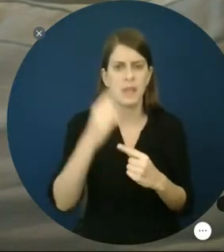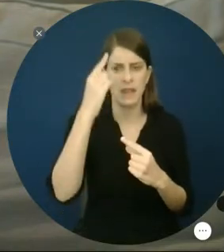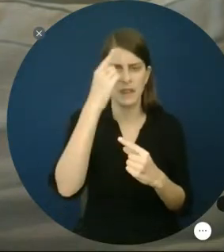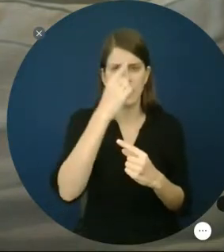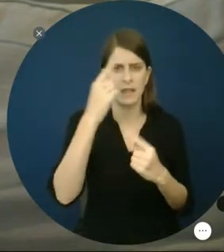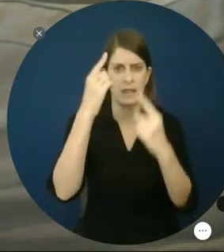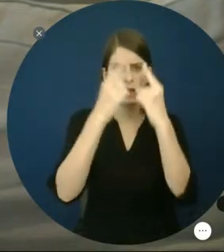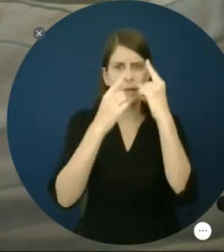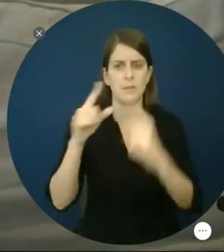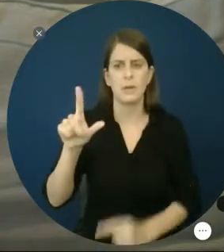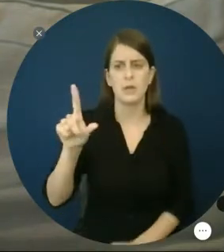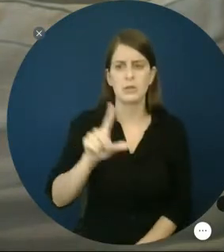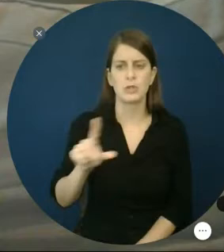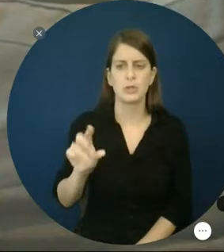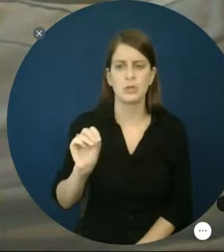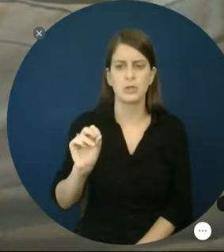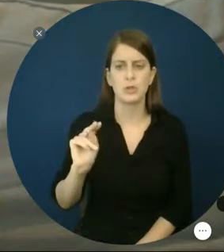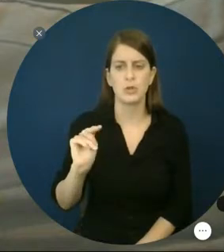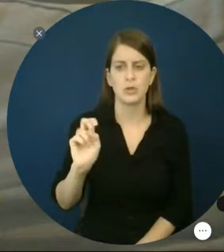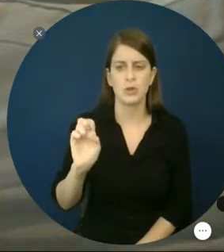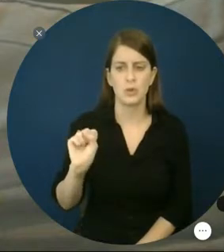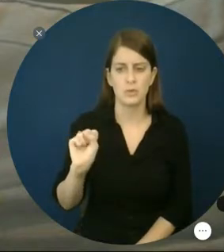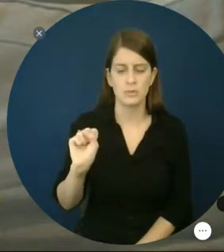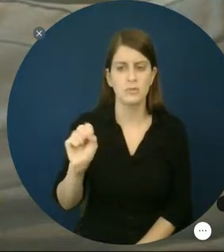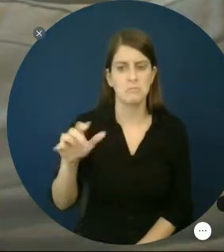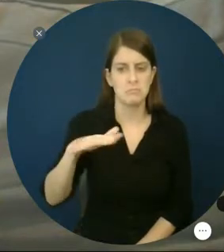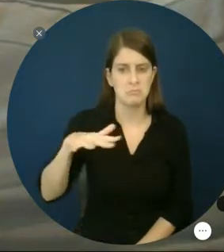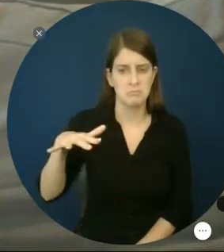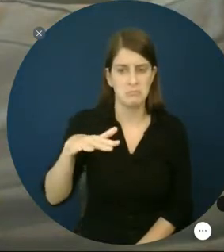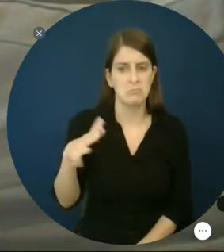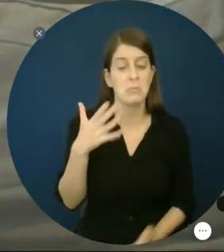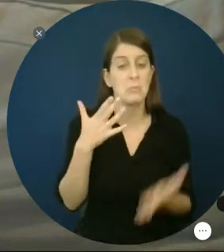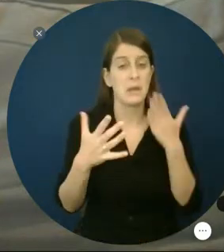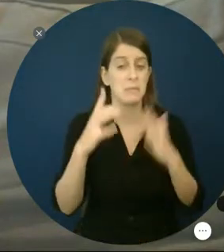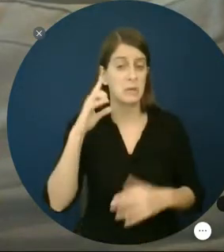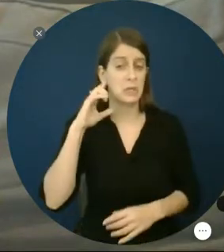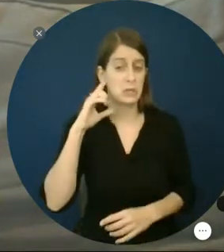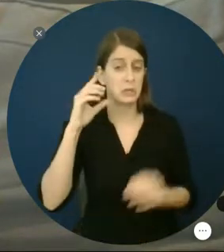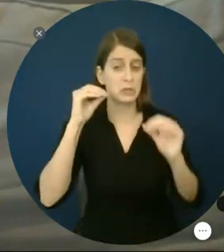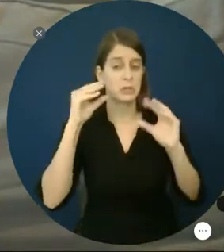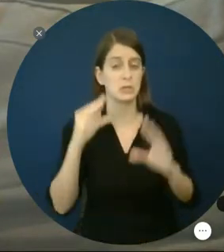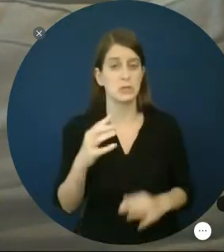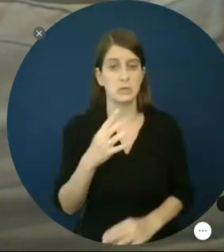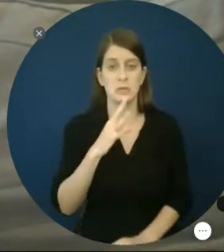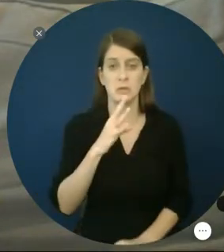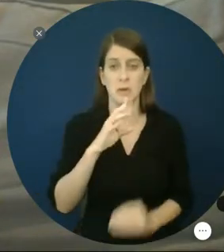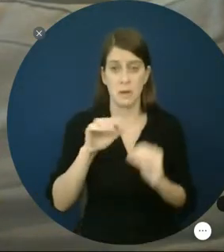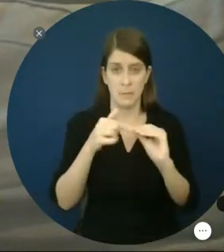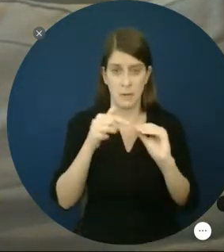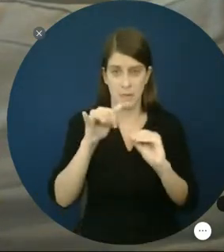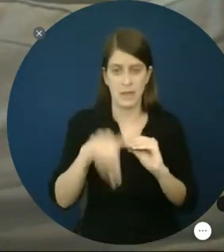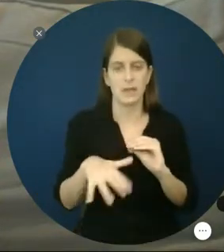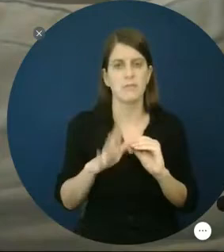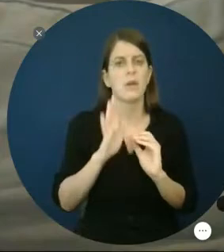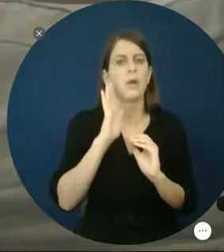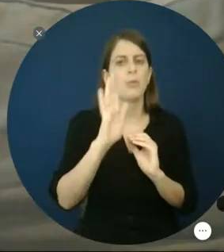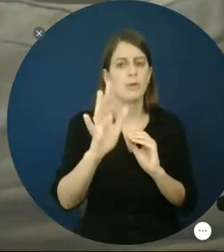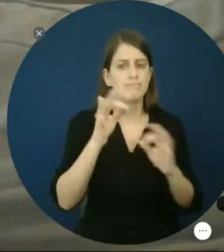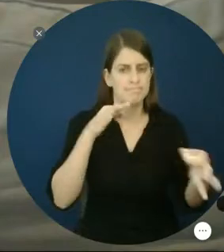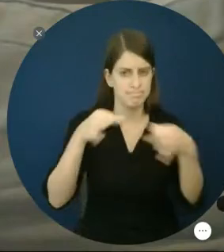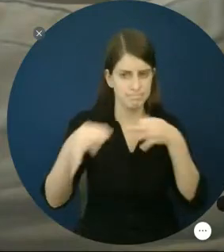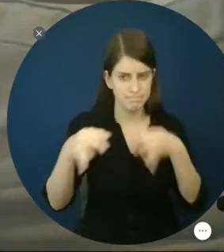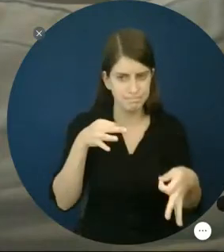different zones. You might hear teachers talk about the zones of emotions, and that's what I'm going to talk a little bit more about